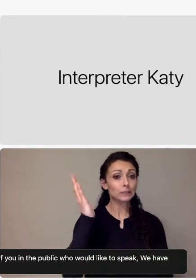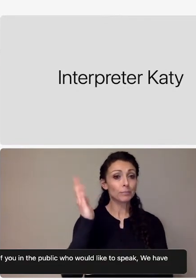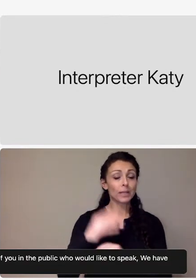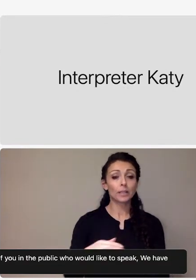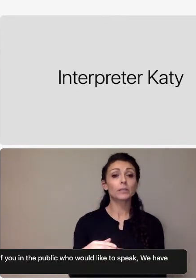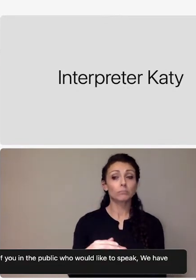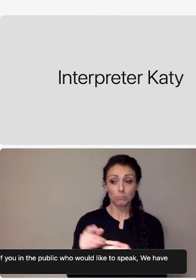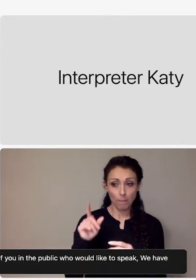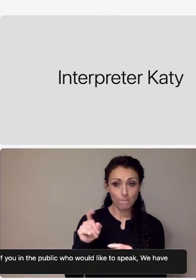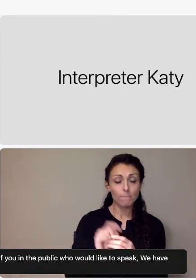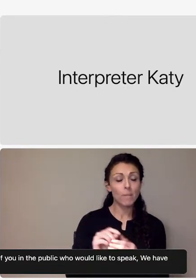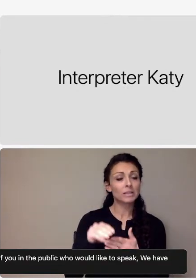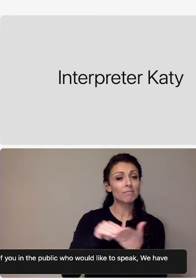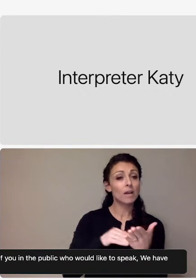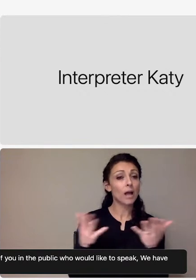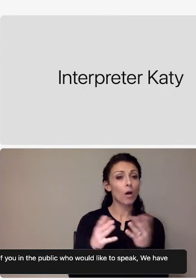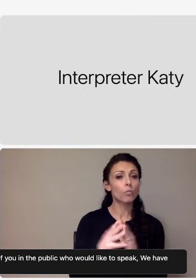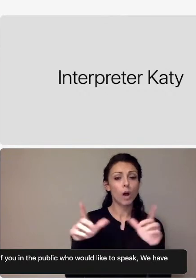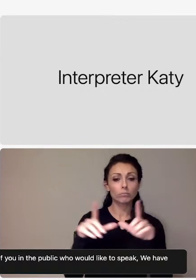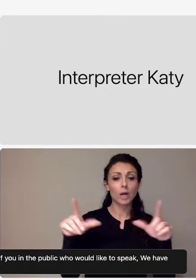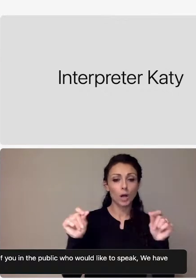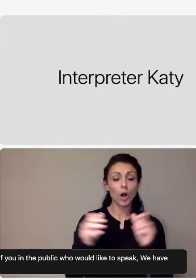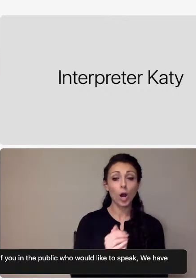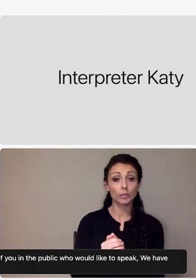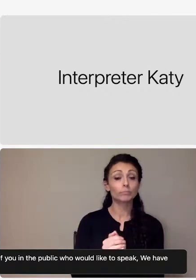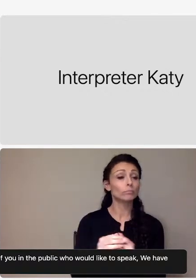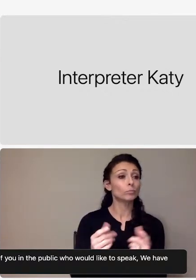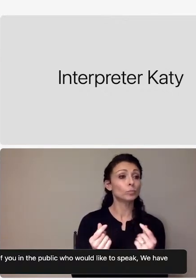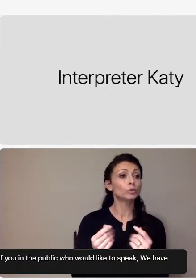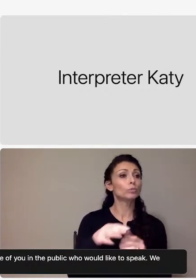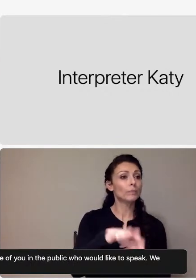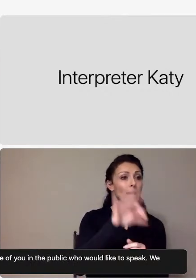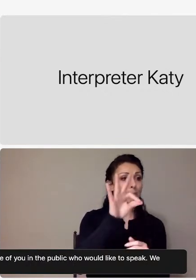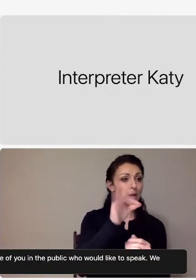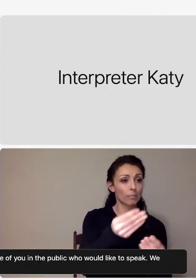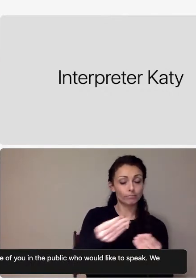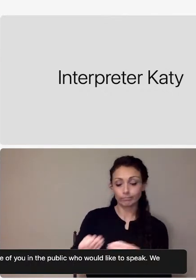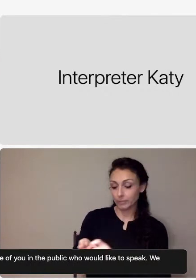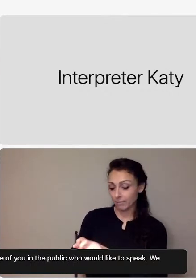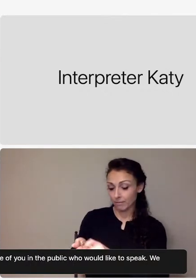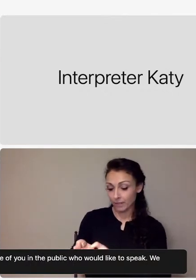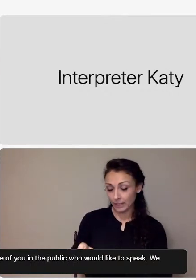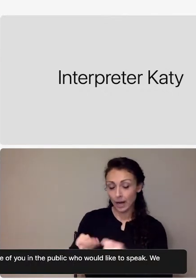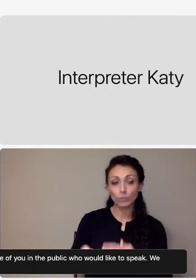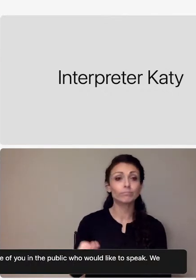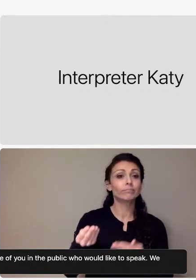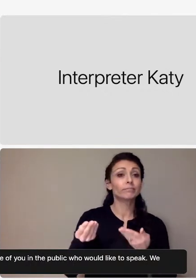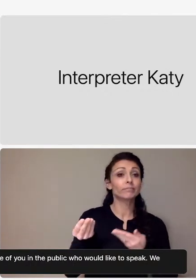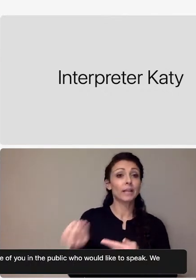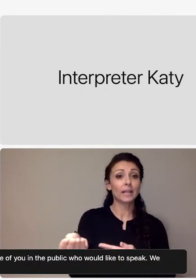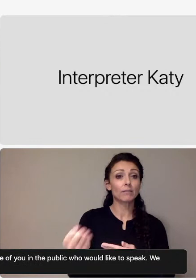need to be filled out you can fill them out and then pass them over to miss joanne medina